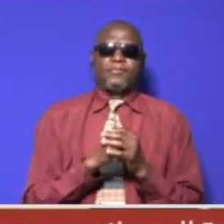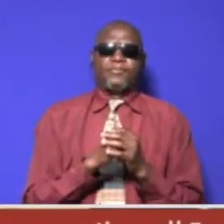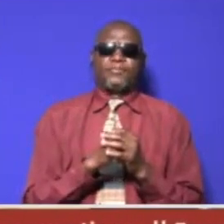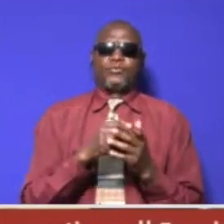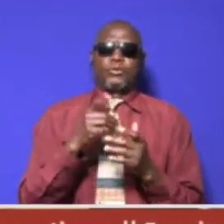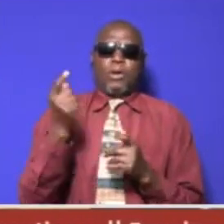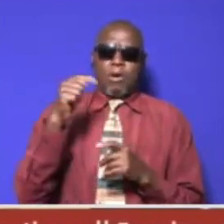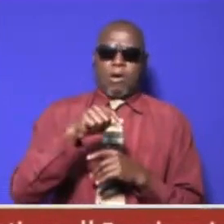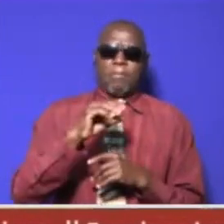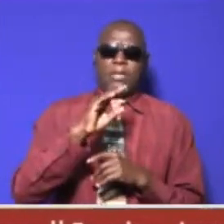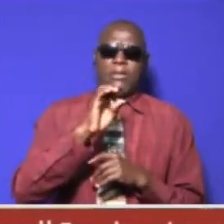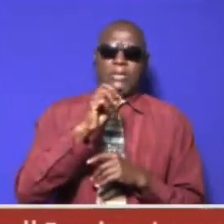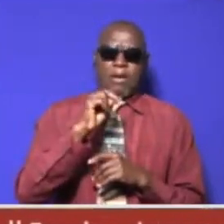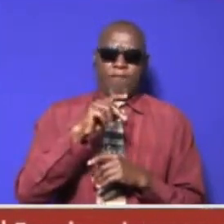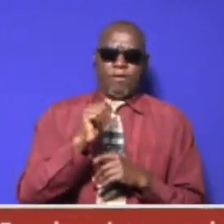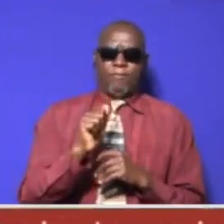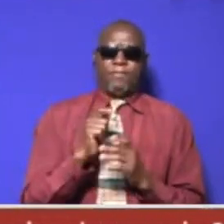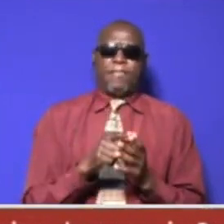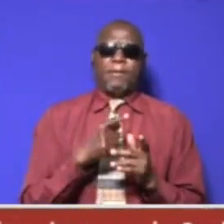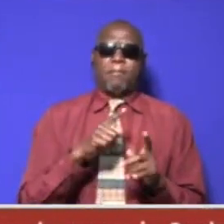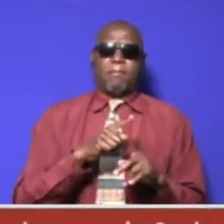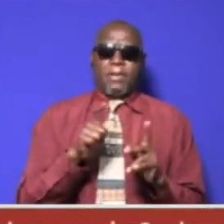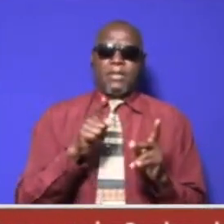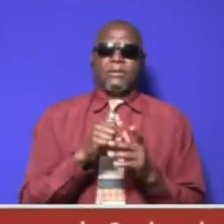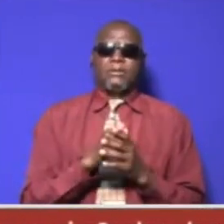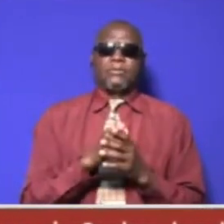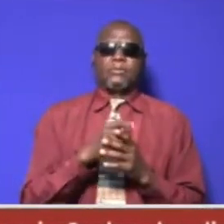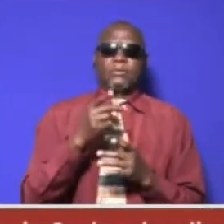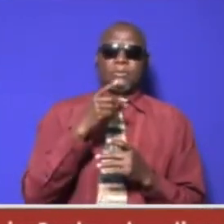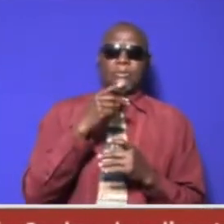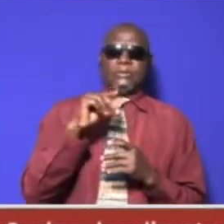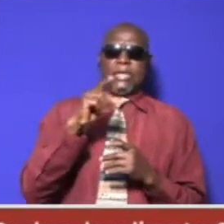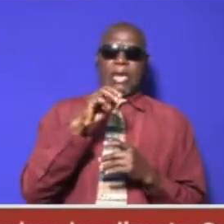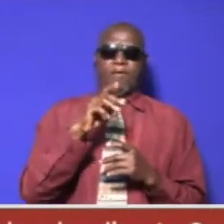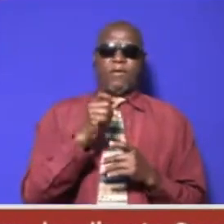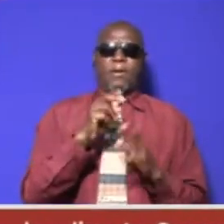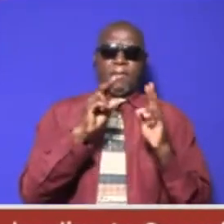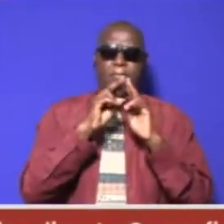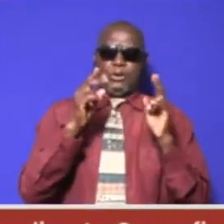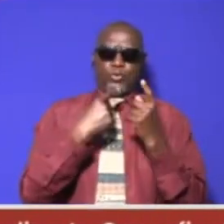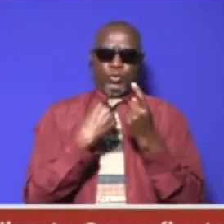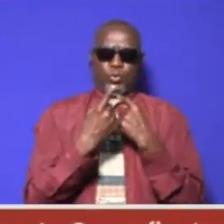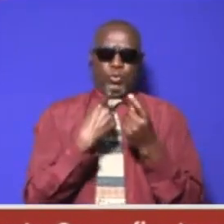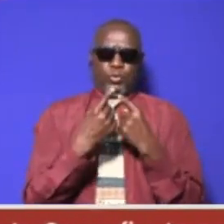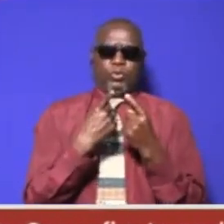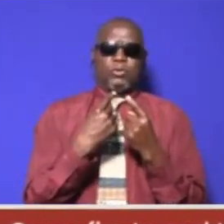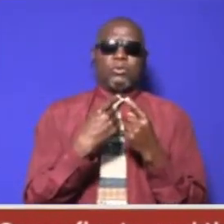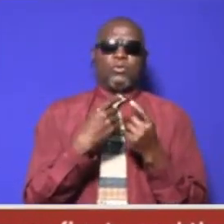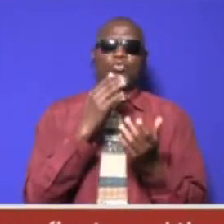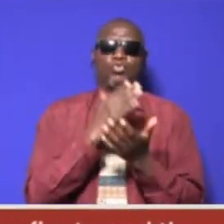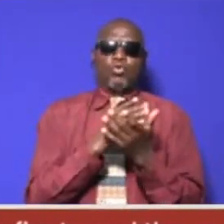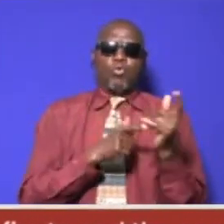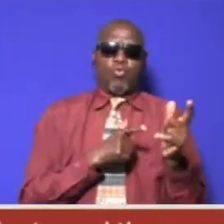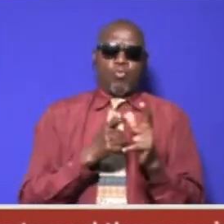Geneva. However, the Sudanese network youth in Kenya has seen the Geneva peace talks as an opportunity to stop the war and relieve the